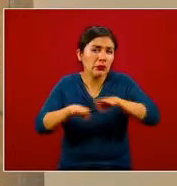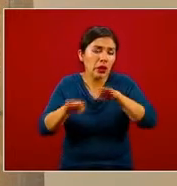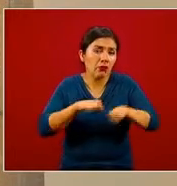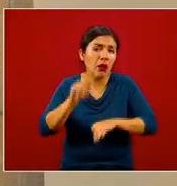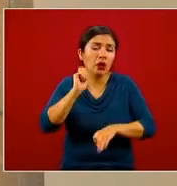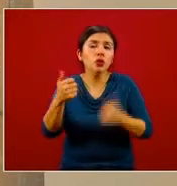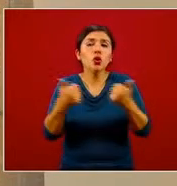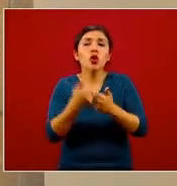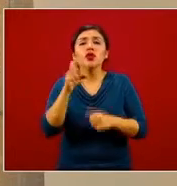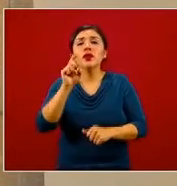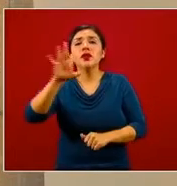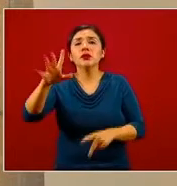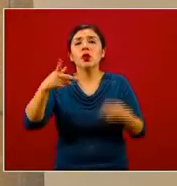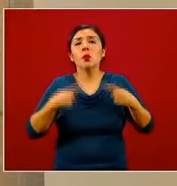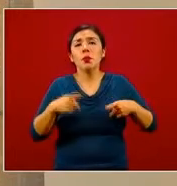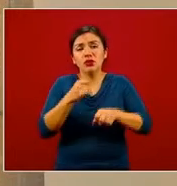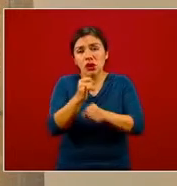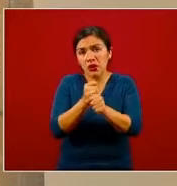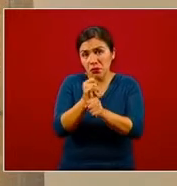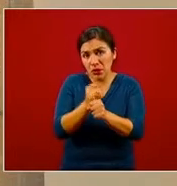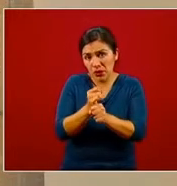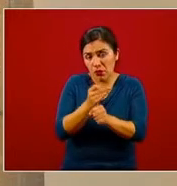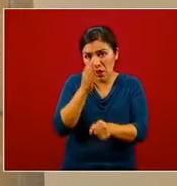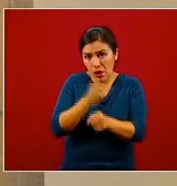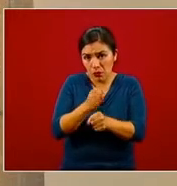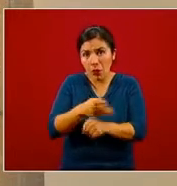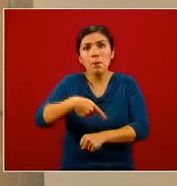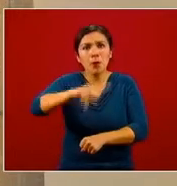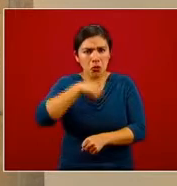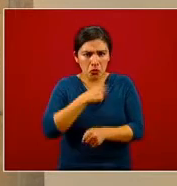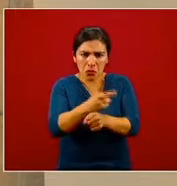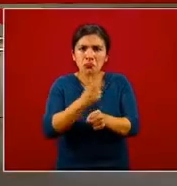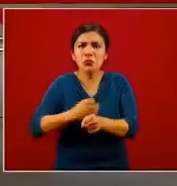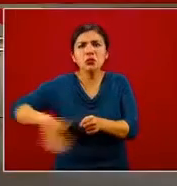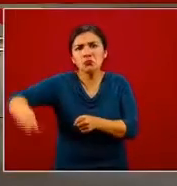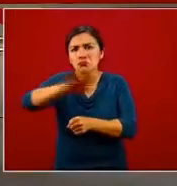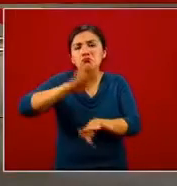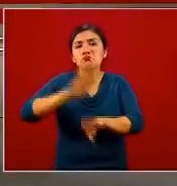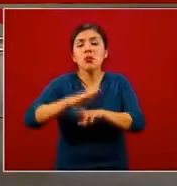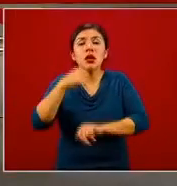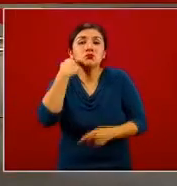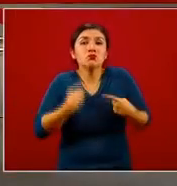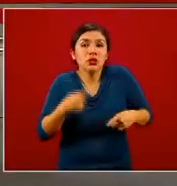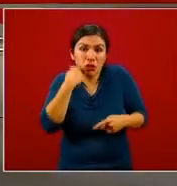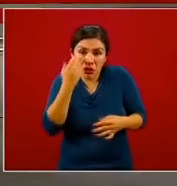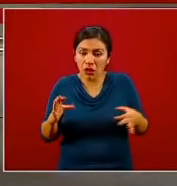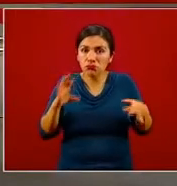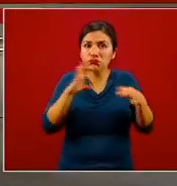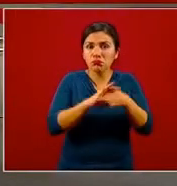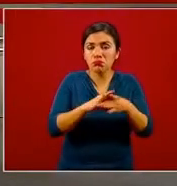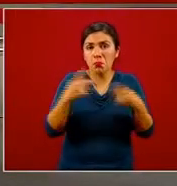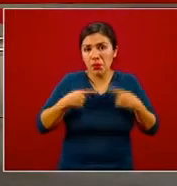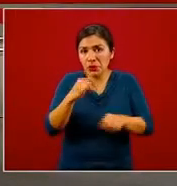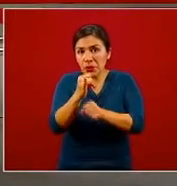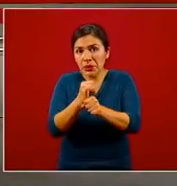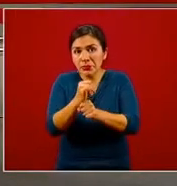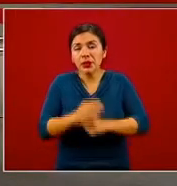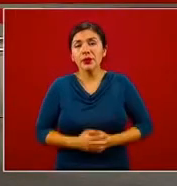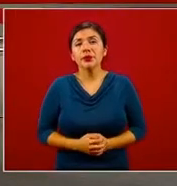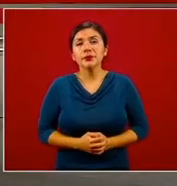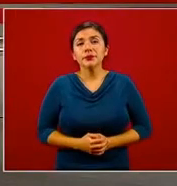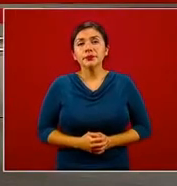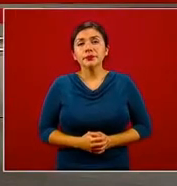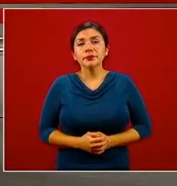updating the repository with all the information that is being produced by this research team that comprises right